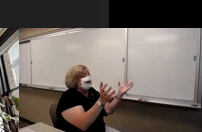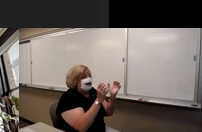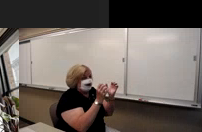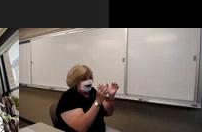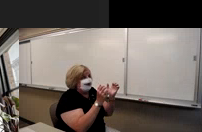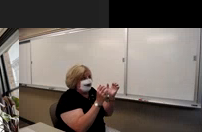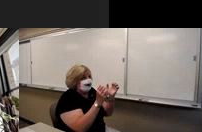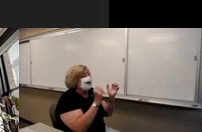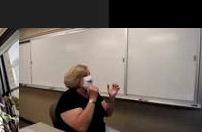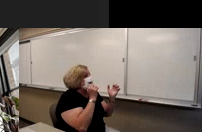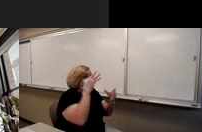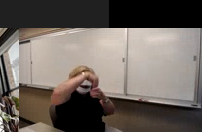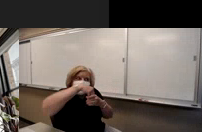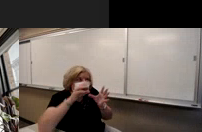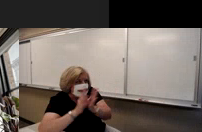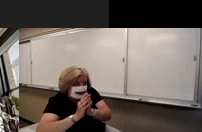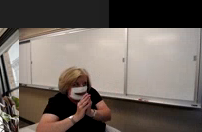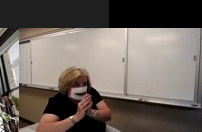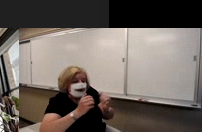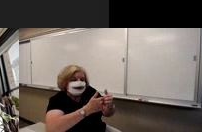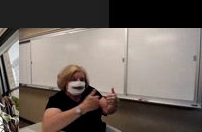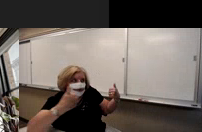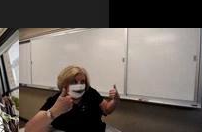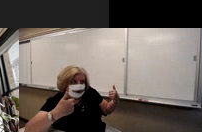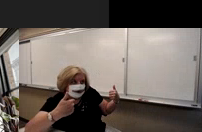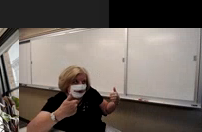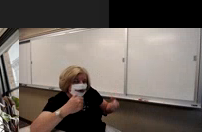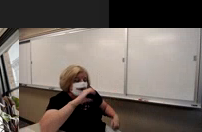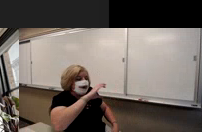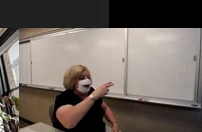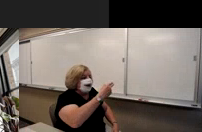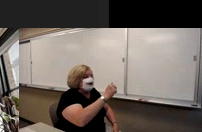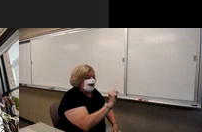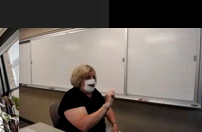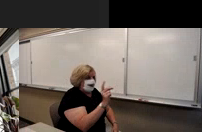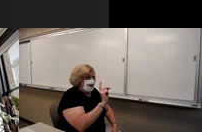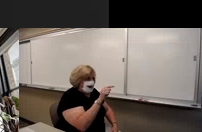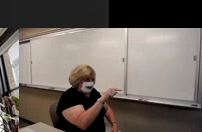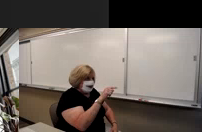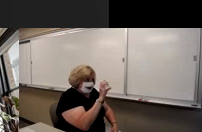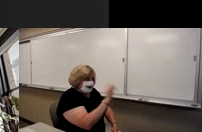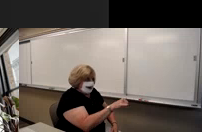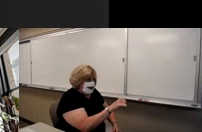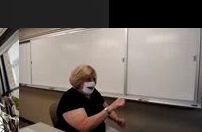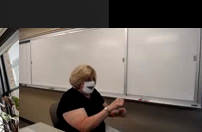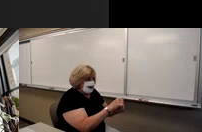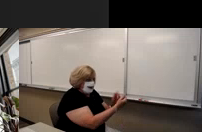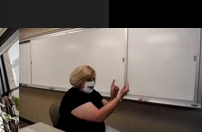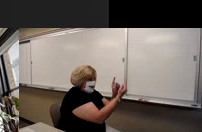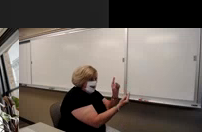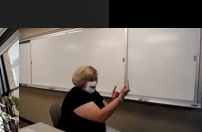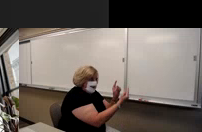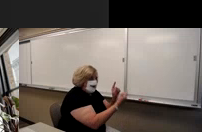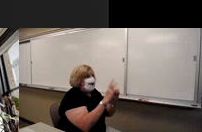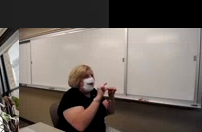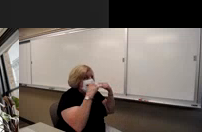this is not within a meeting. This is completely separate. This is where you would do that. You would do it in the